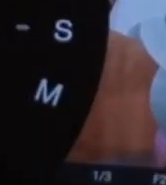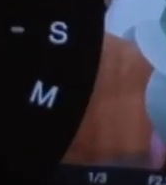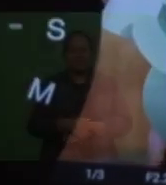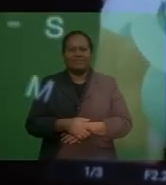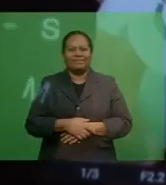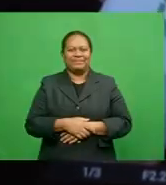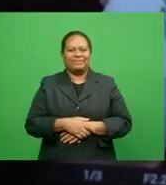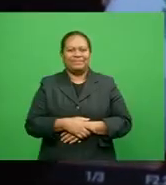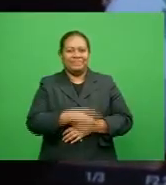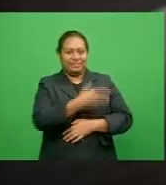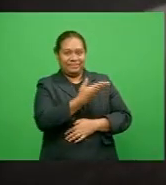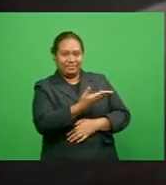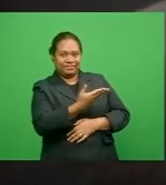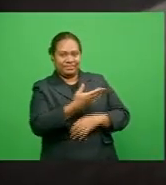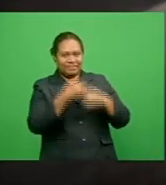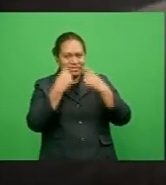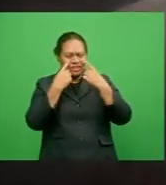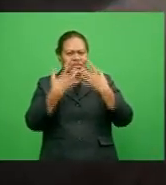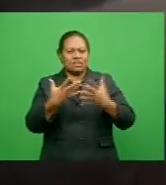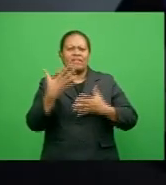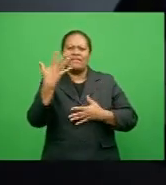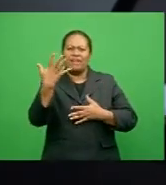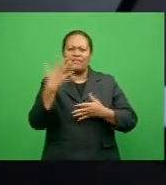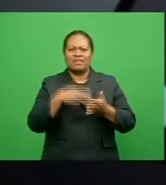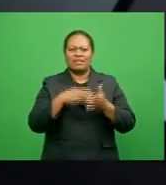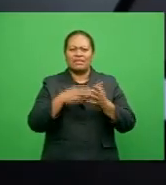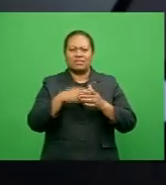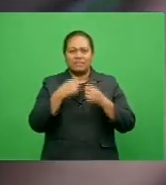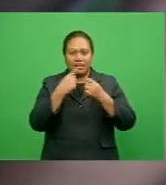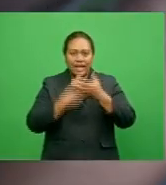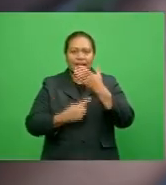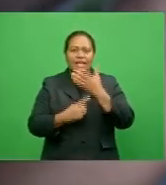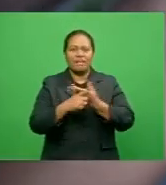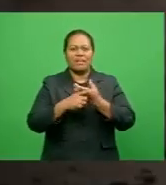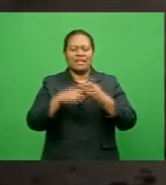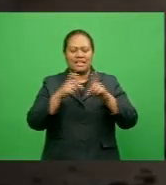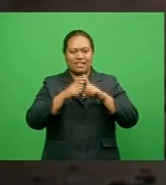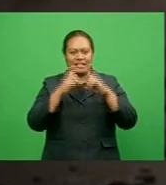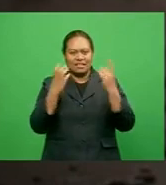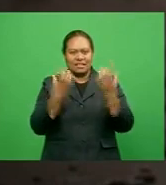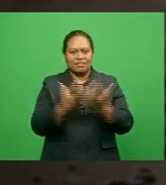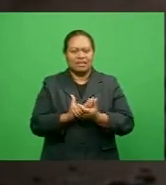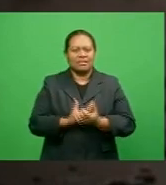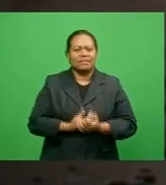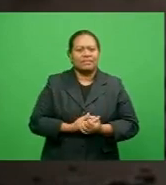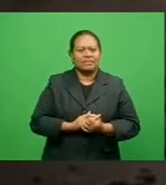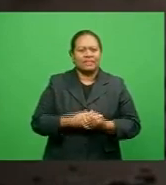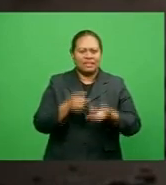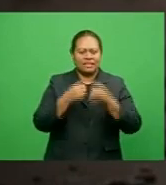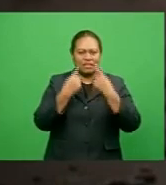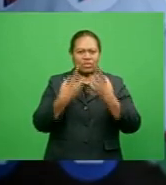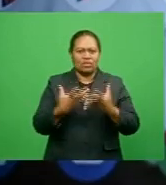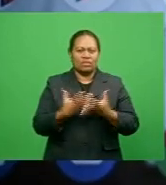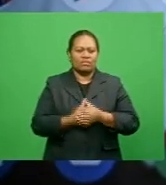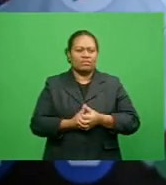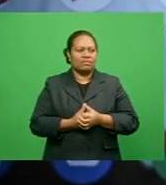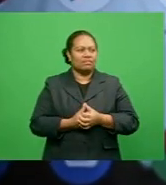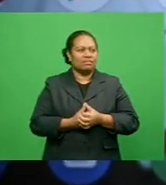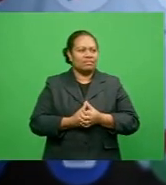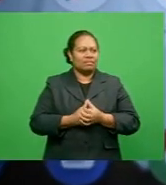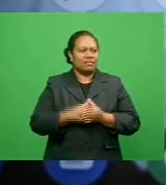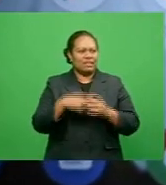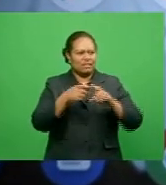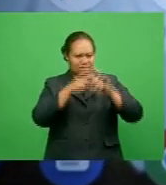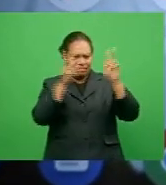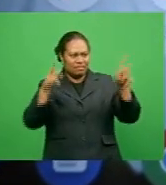The Sony Xperia 1 Mark II really impressed me with its solid specs, 4K display, and creative apps like Photo Pro